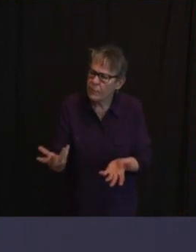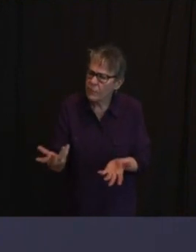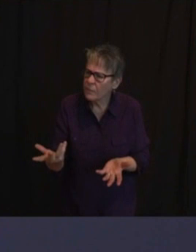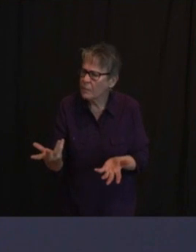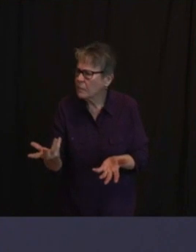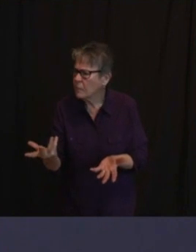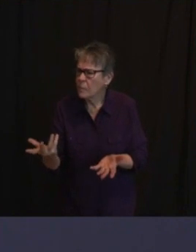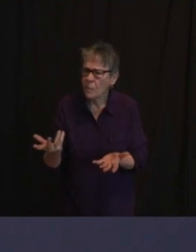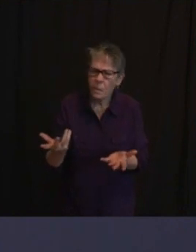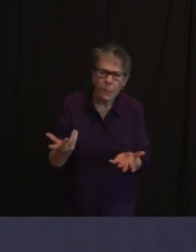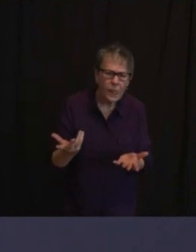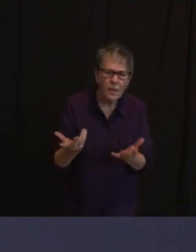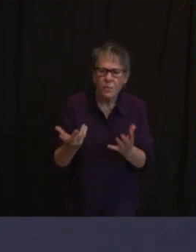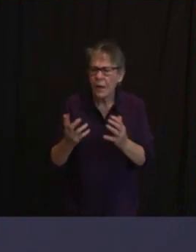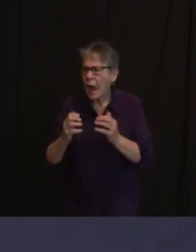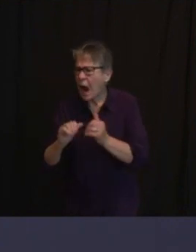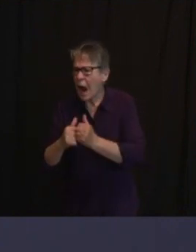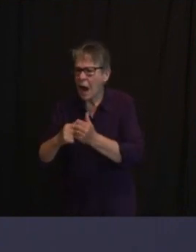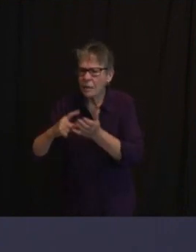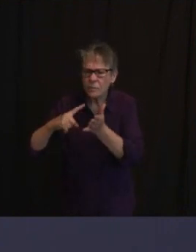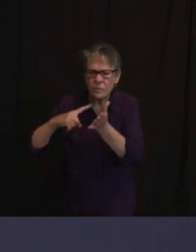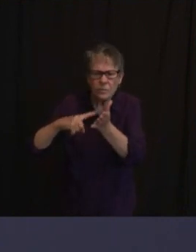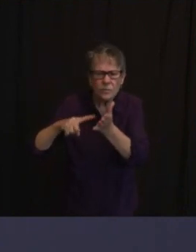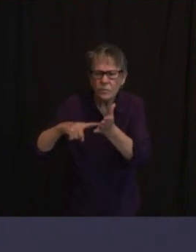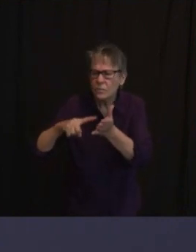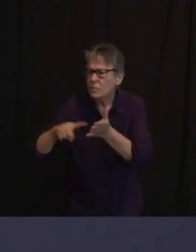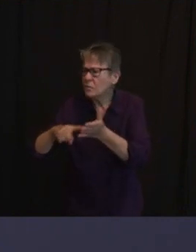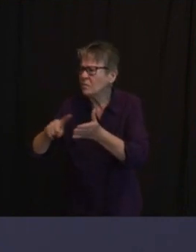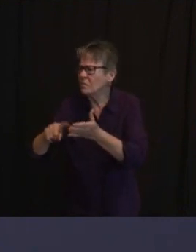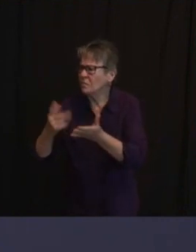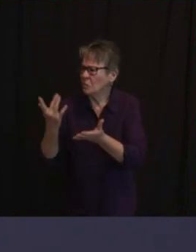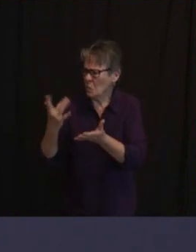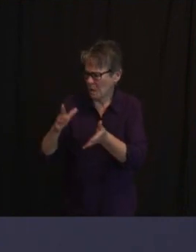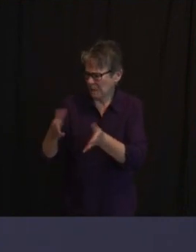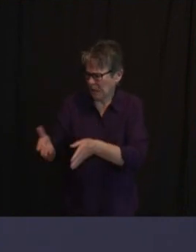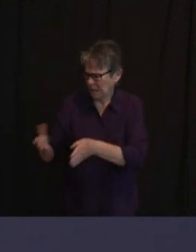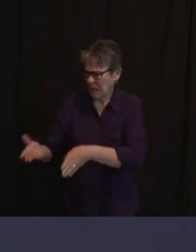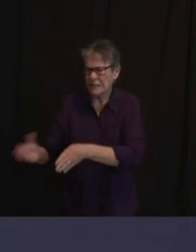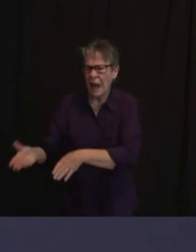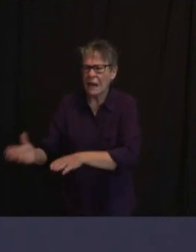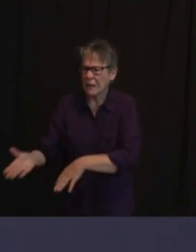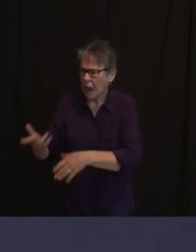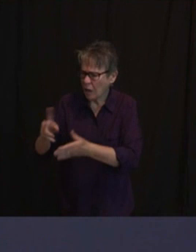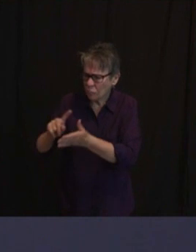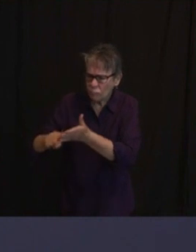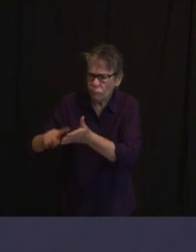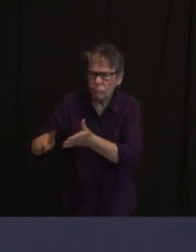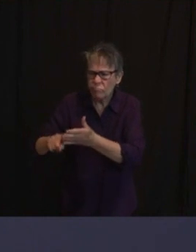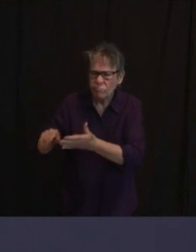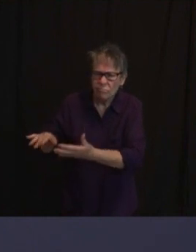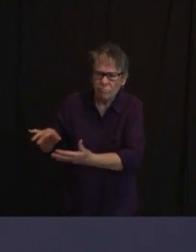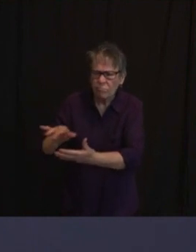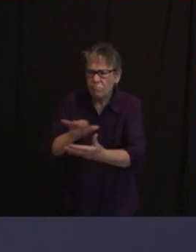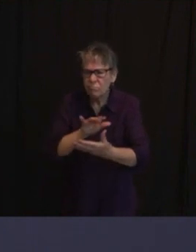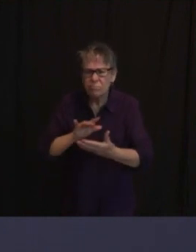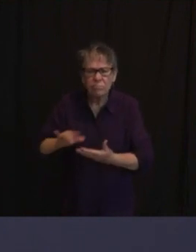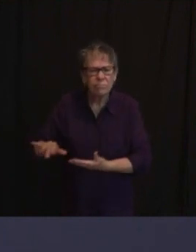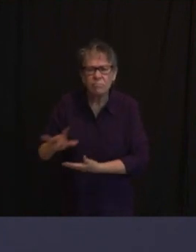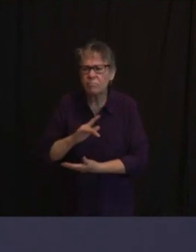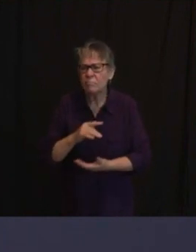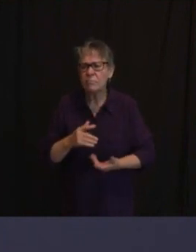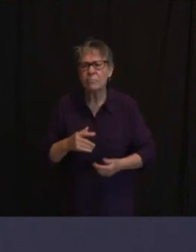you know about how many fatalities now have been classified as coronavirus related upon